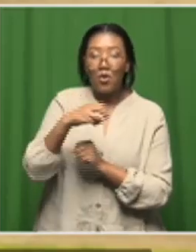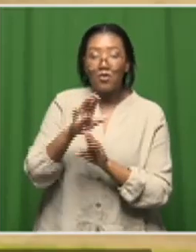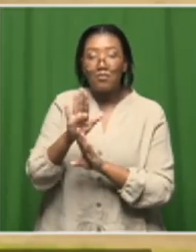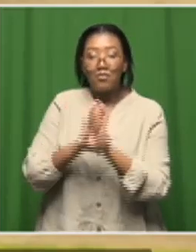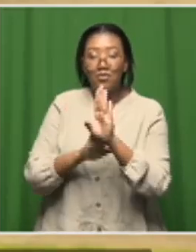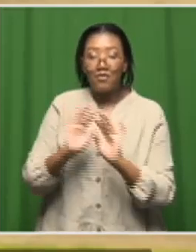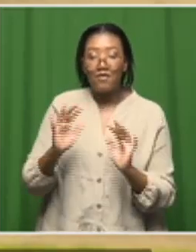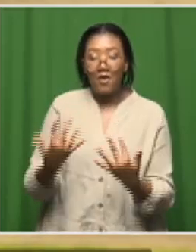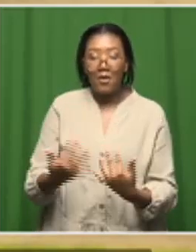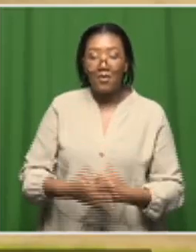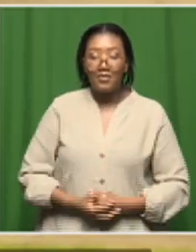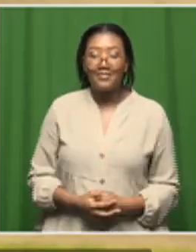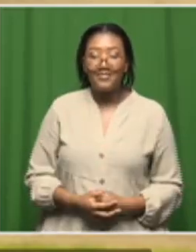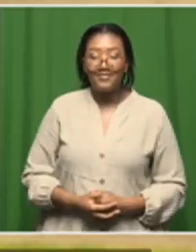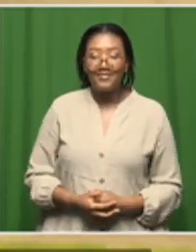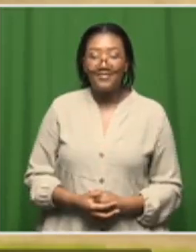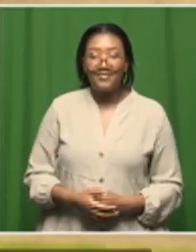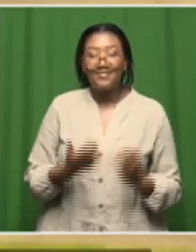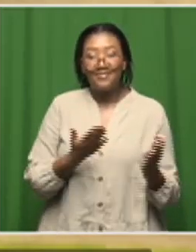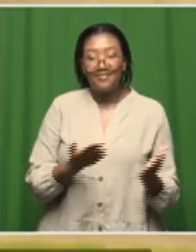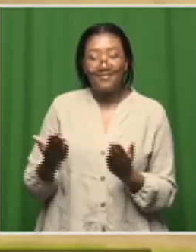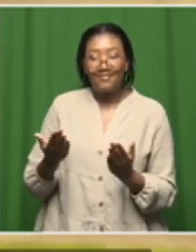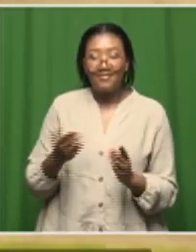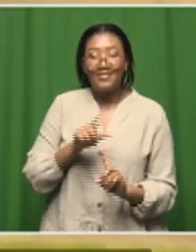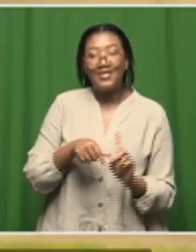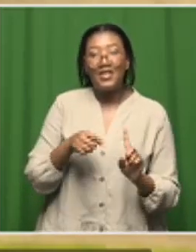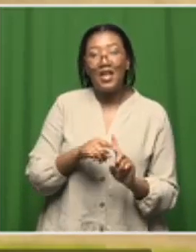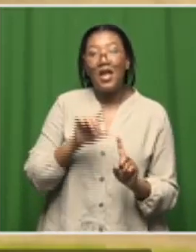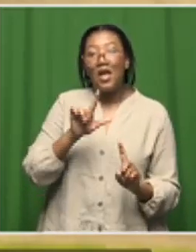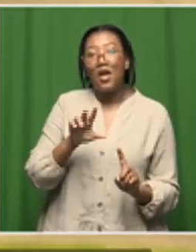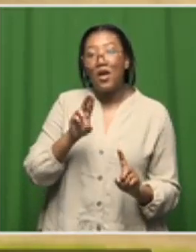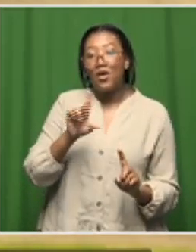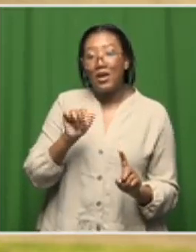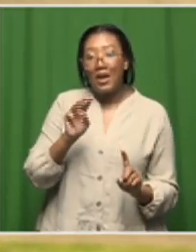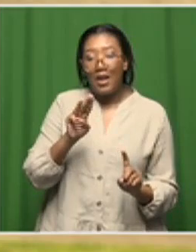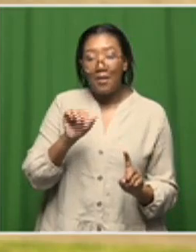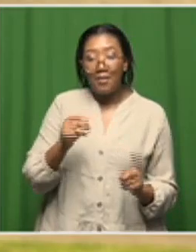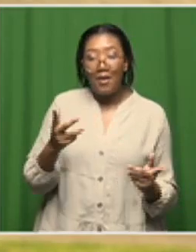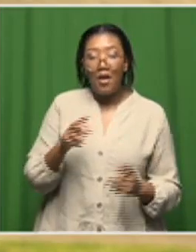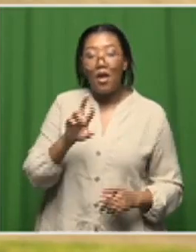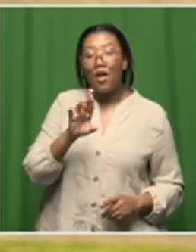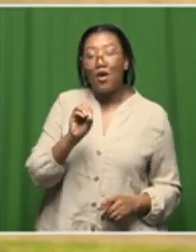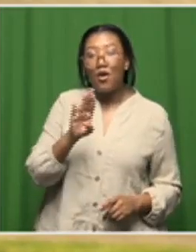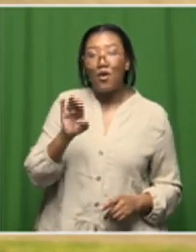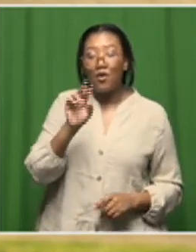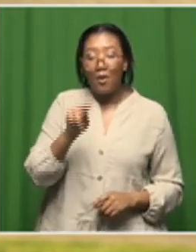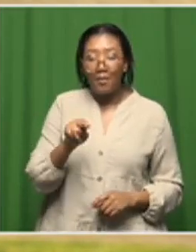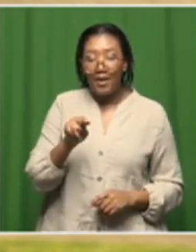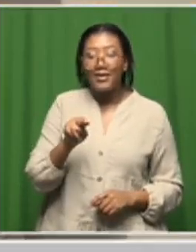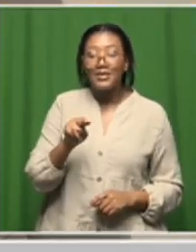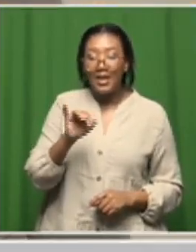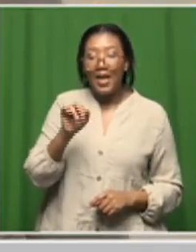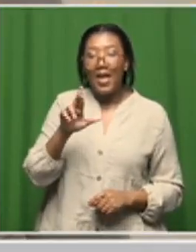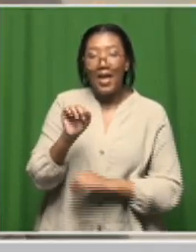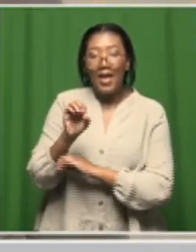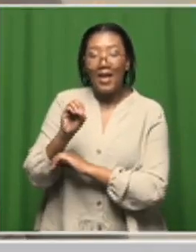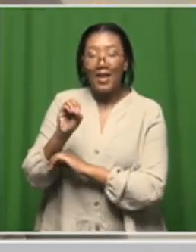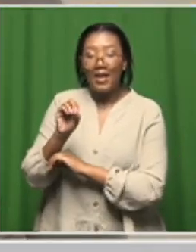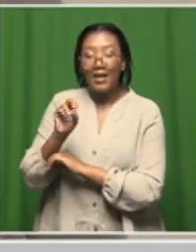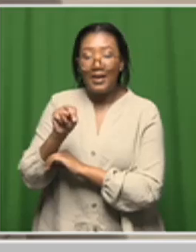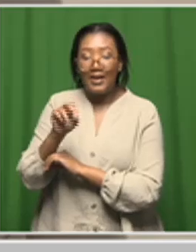But for now, let me hand over to Lulama Matya out in Robben Island. She's actually on the ferry to Robben Island. Lulama, over to you. Good morning.